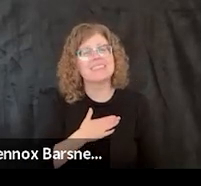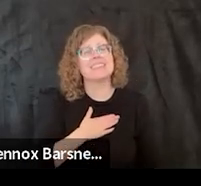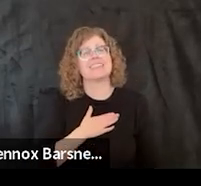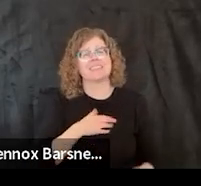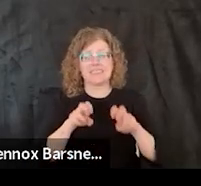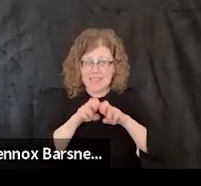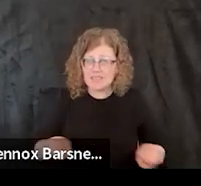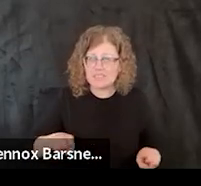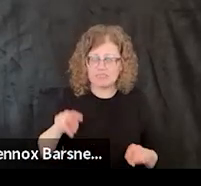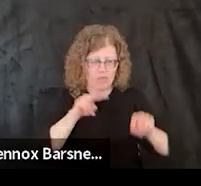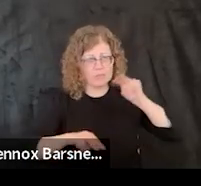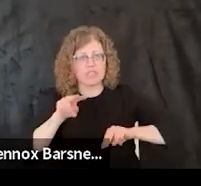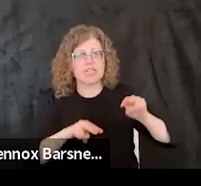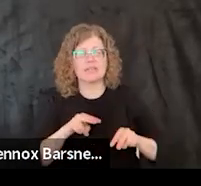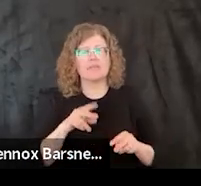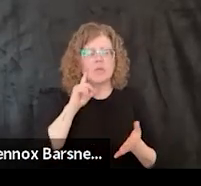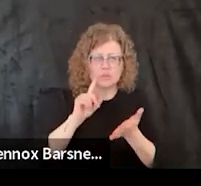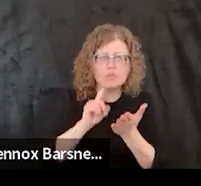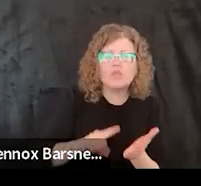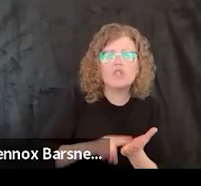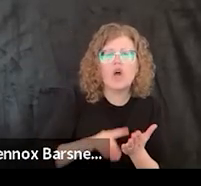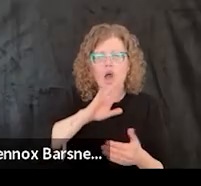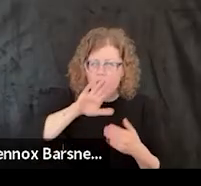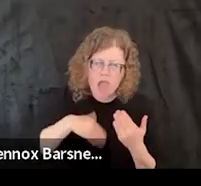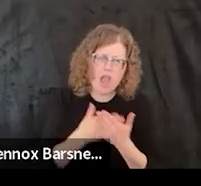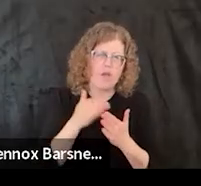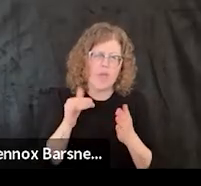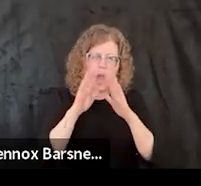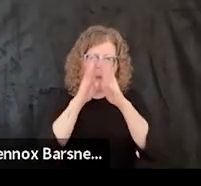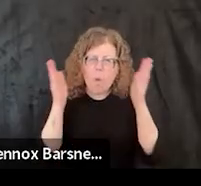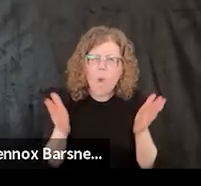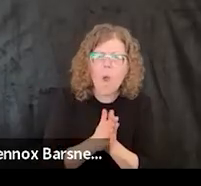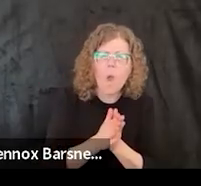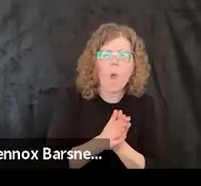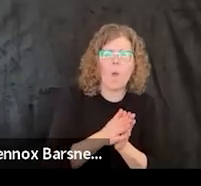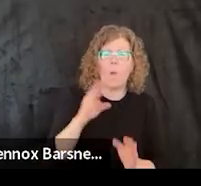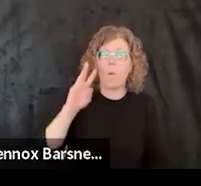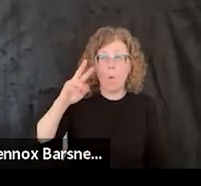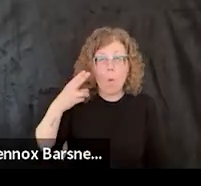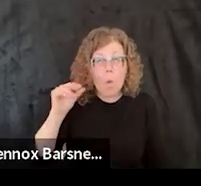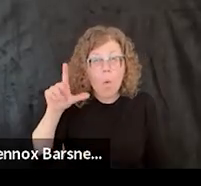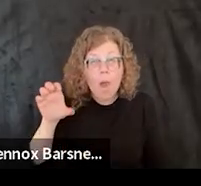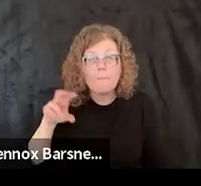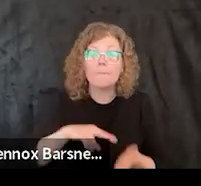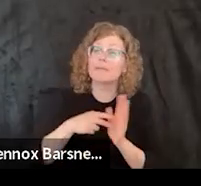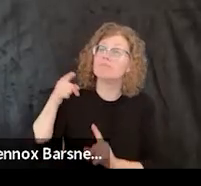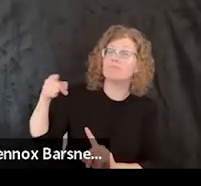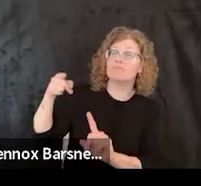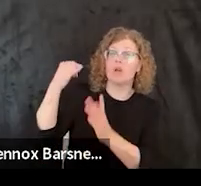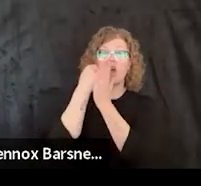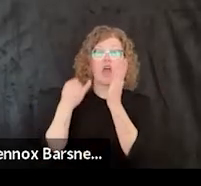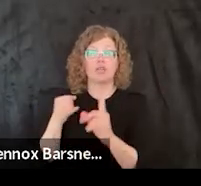application holistically, meaning that there may be other parts of the application that speak to the artistic impact more